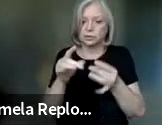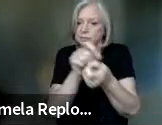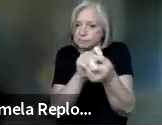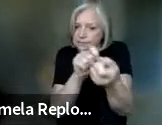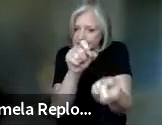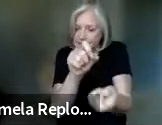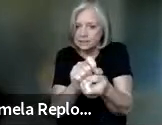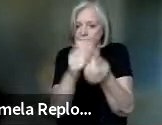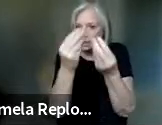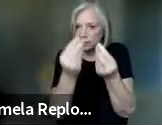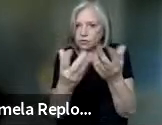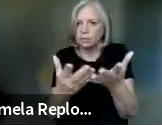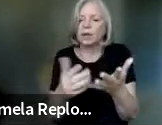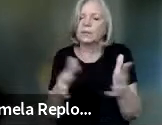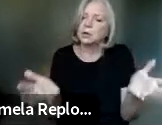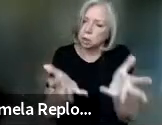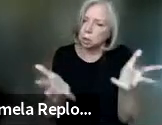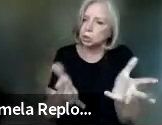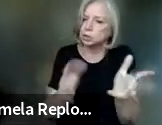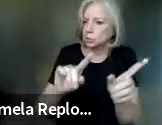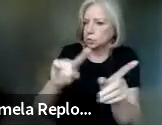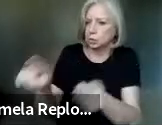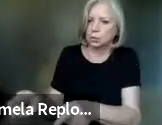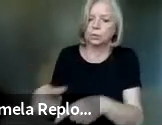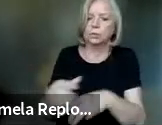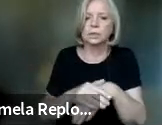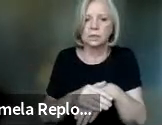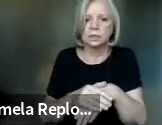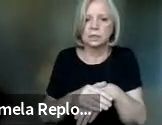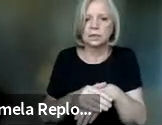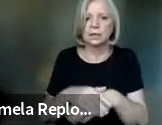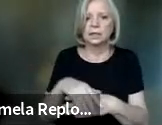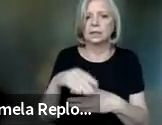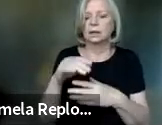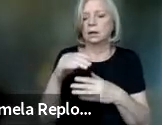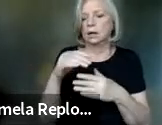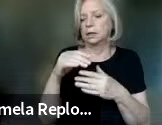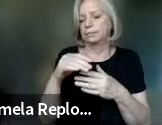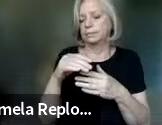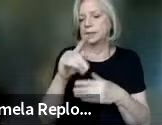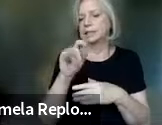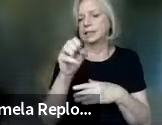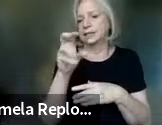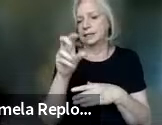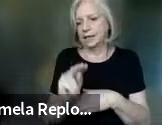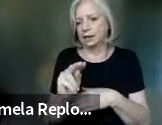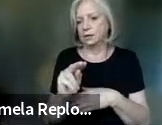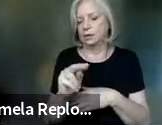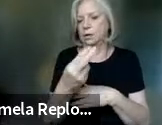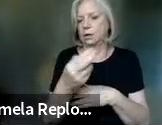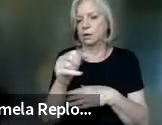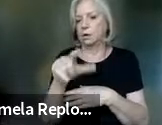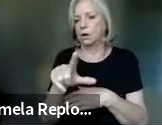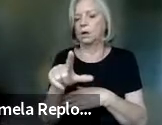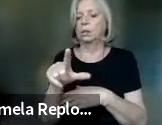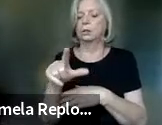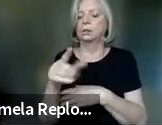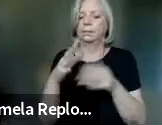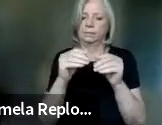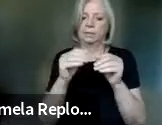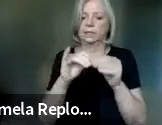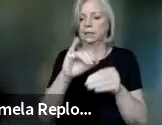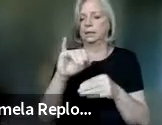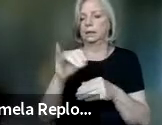to attend Mayor Jesse Araguin's virtual town hall on Monday, June 28th at